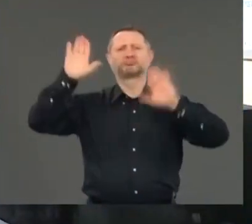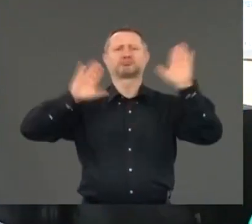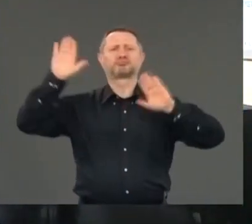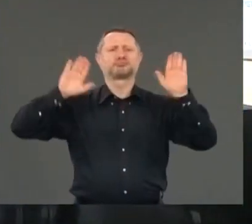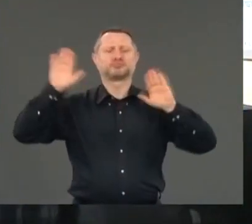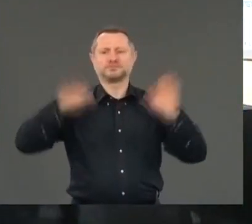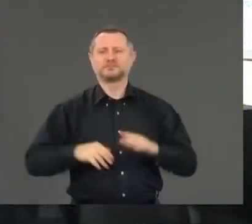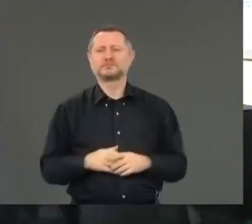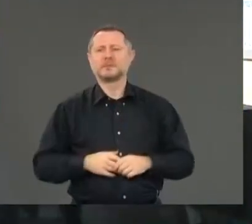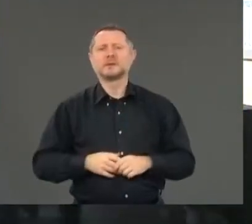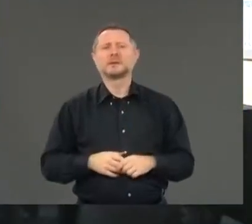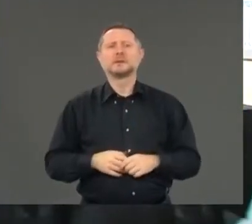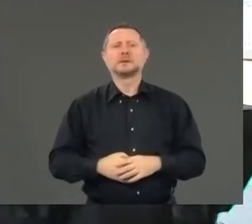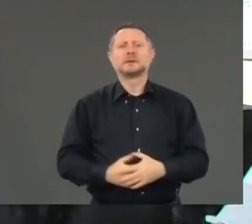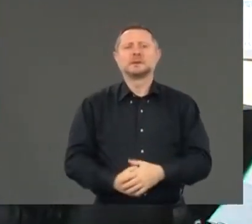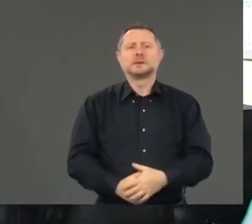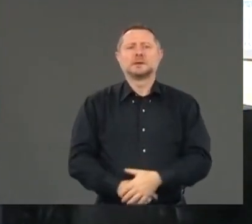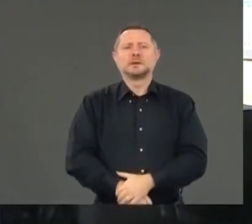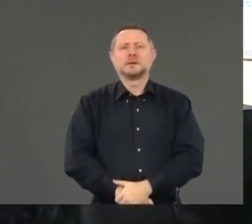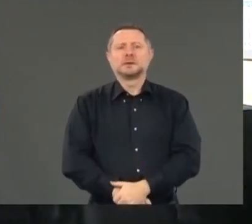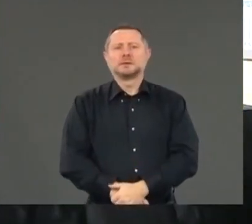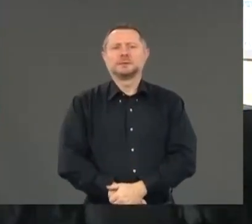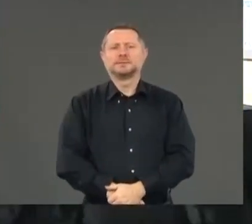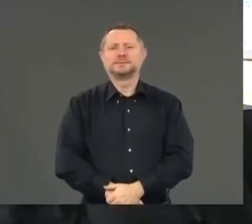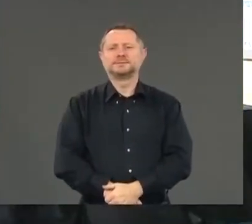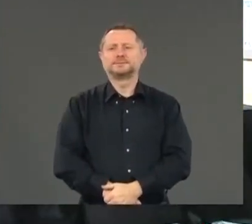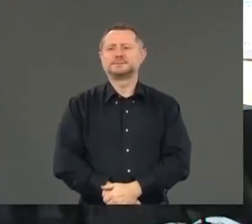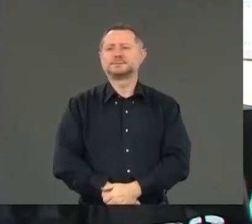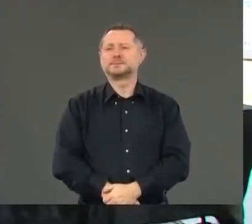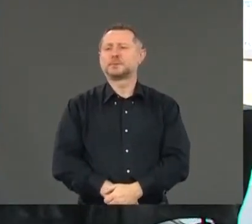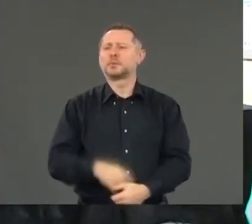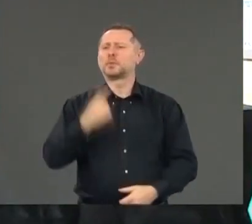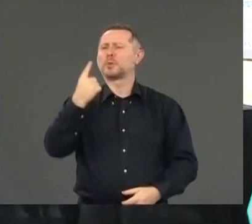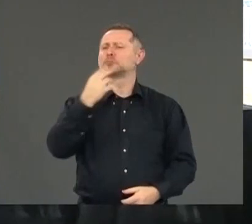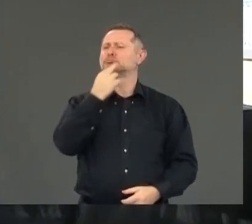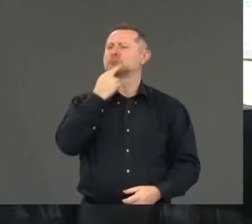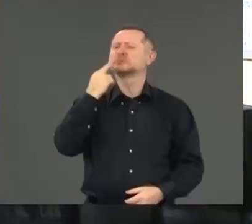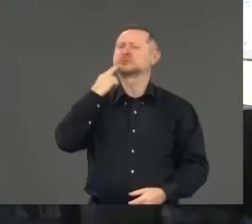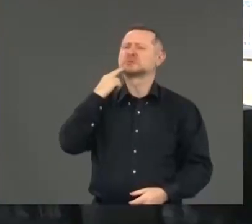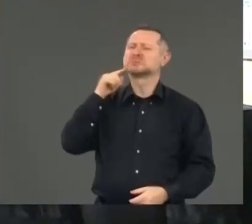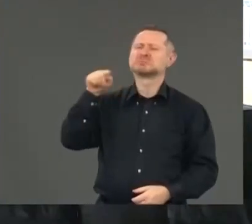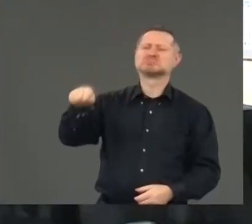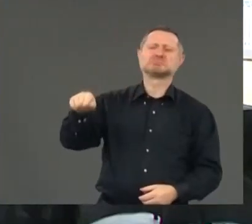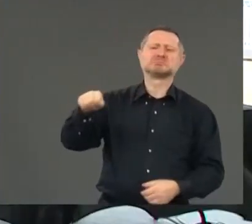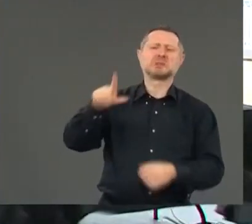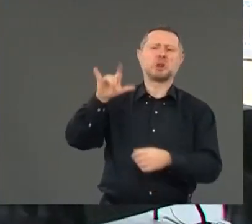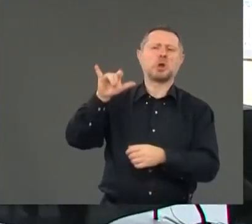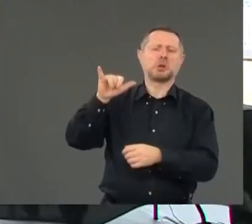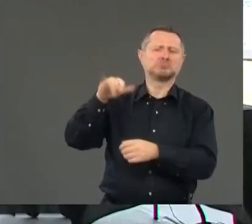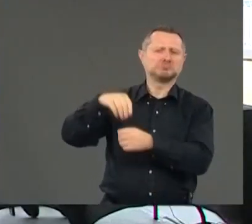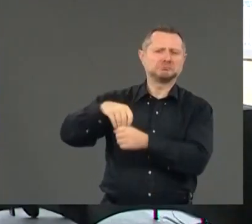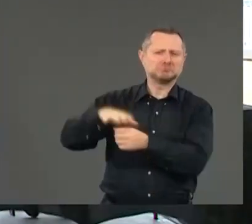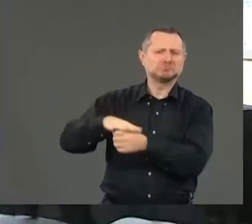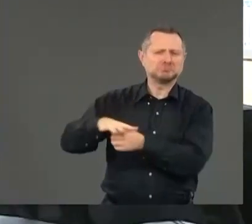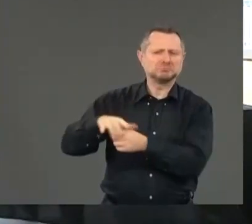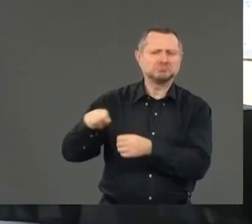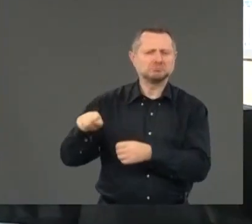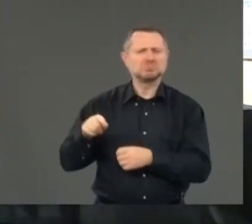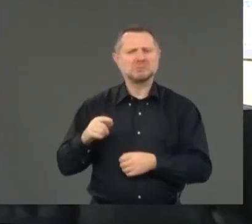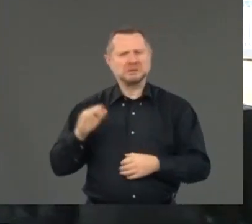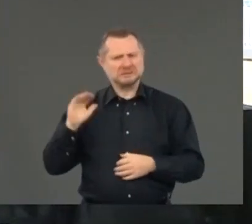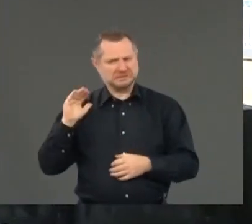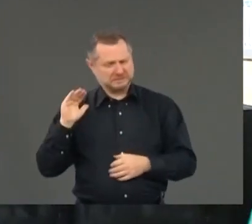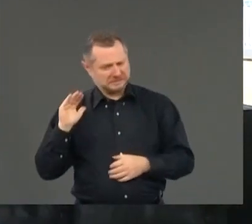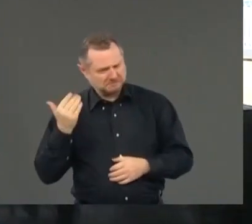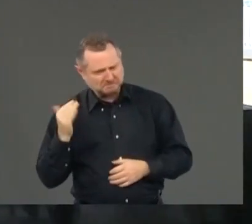Governor, a bar and grill in Patchogue, the Dublin Deck, reportedly